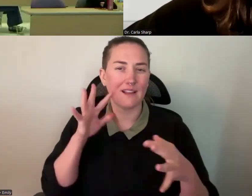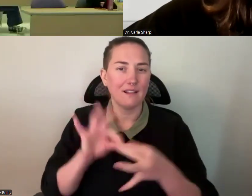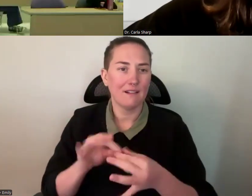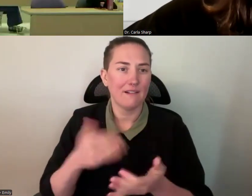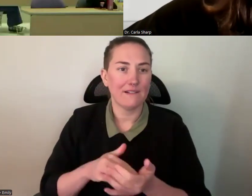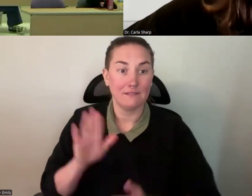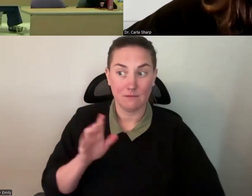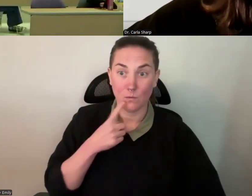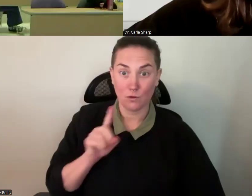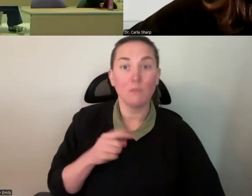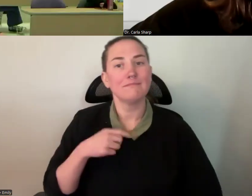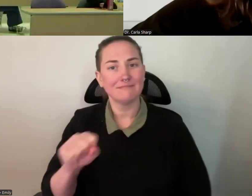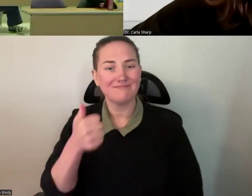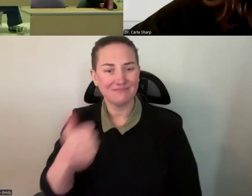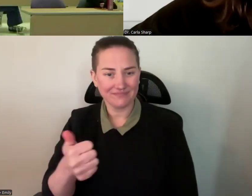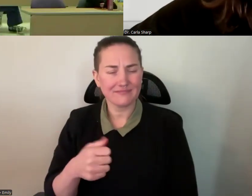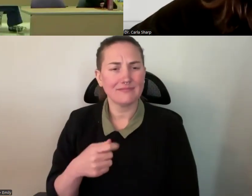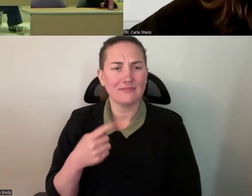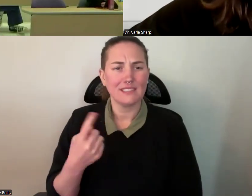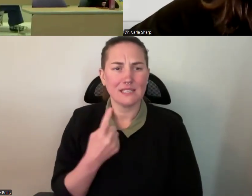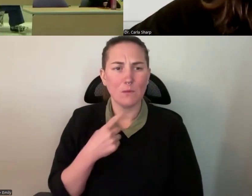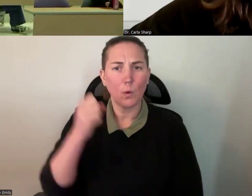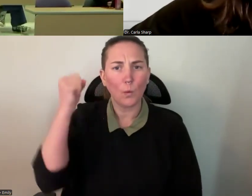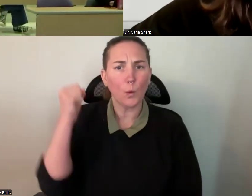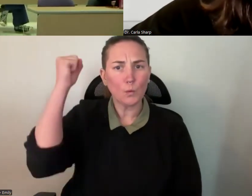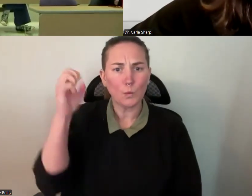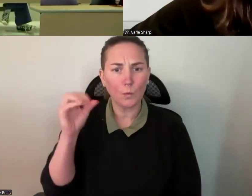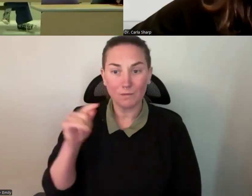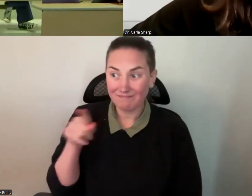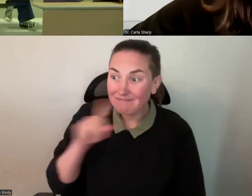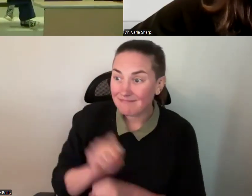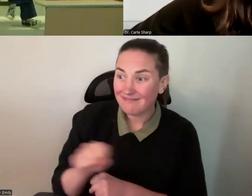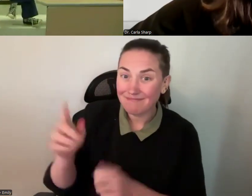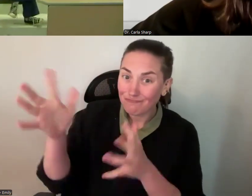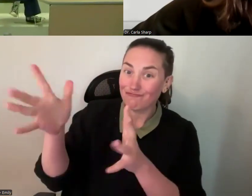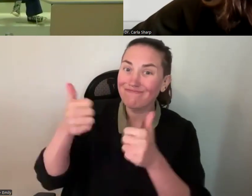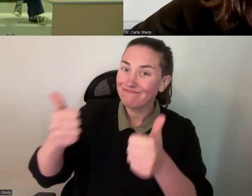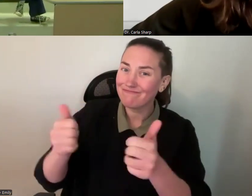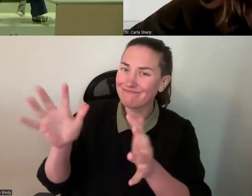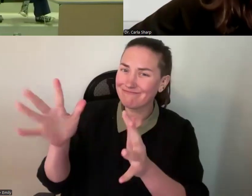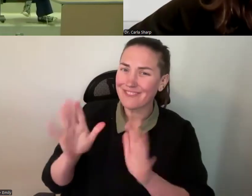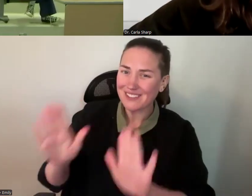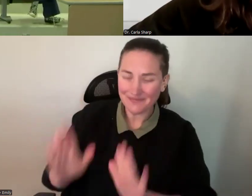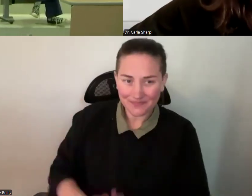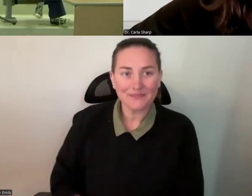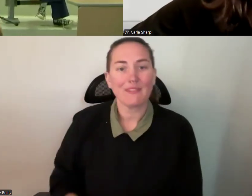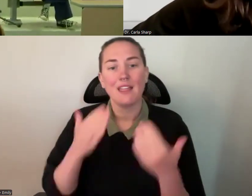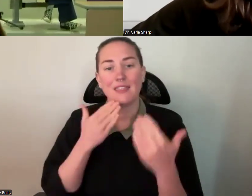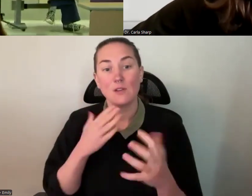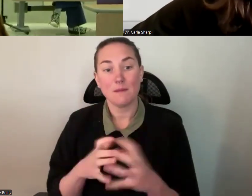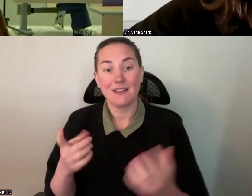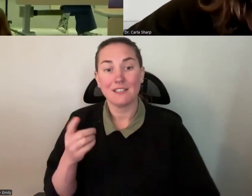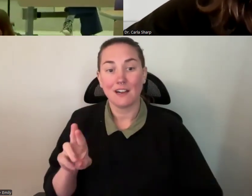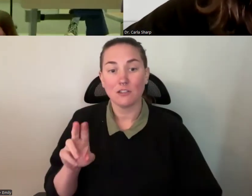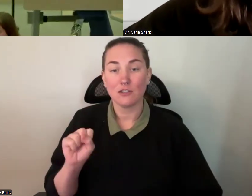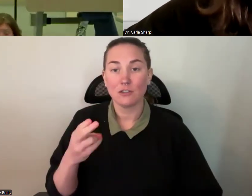Is this one on? Oh, it is. Okay. Did somebody just woot from back here? You did? Fantastic. I love that. So thank you so much, Dr. Sharp.